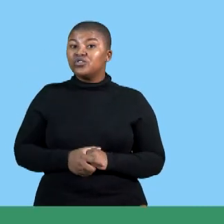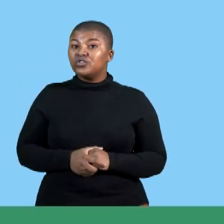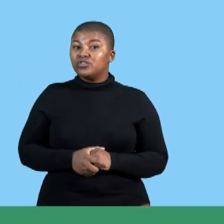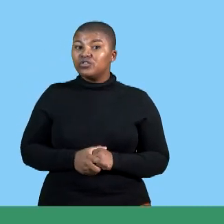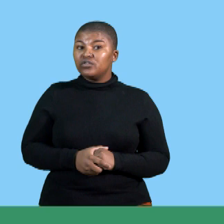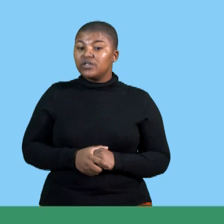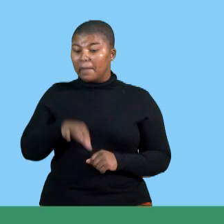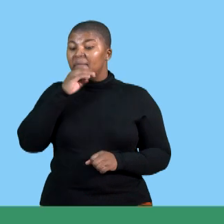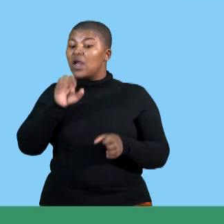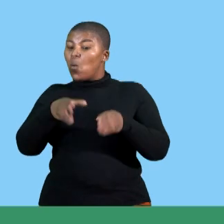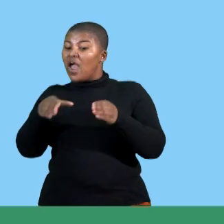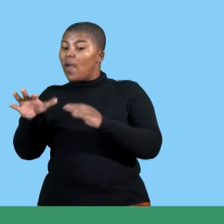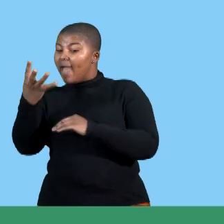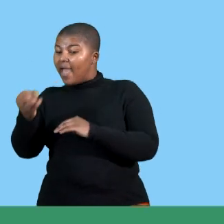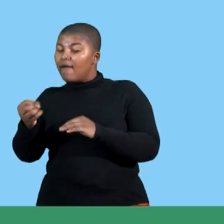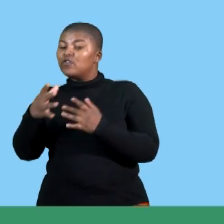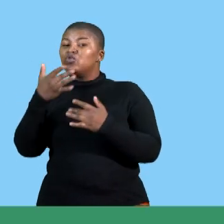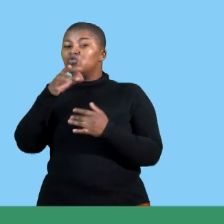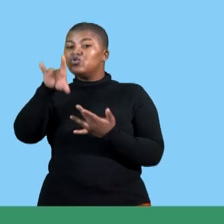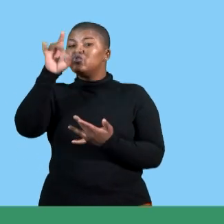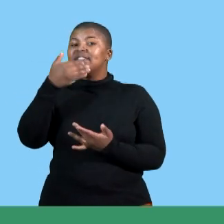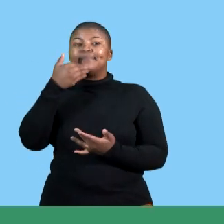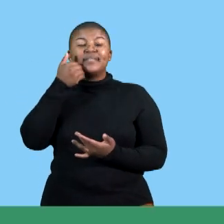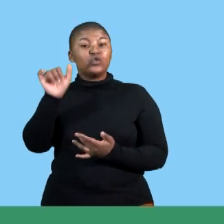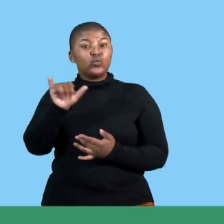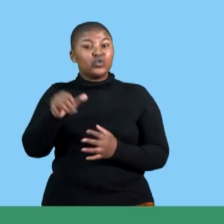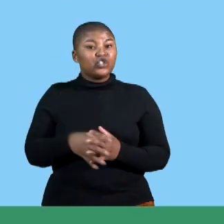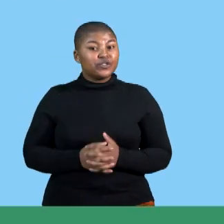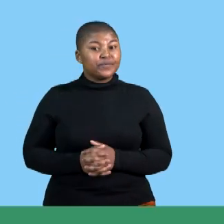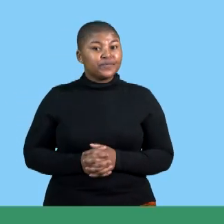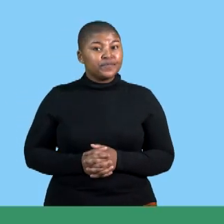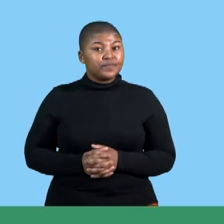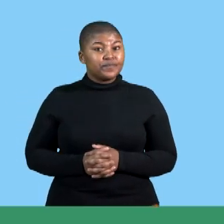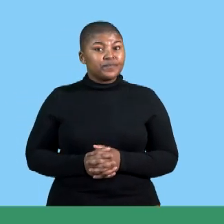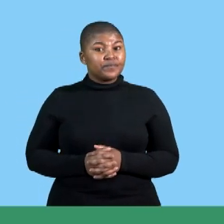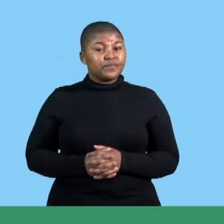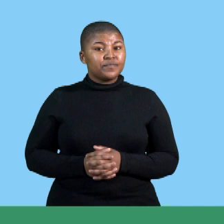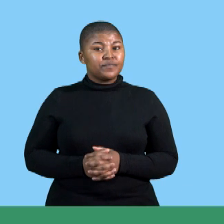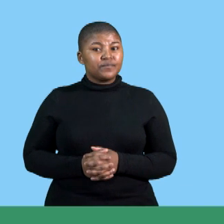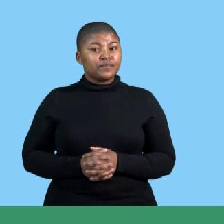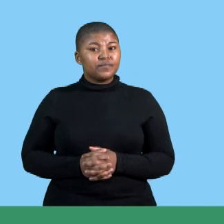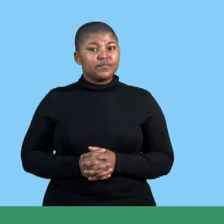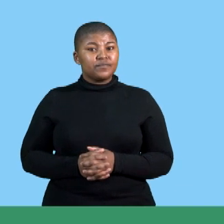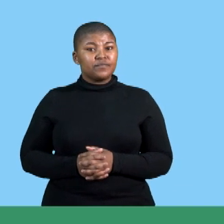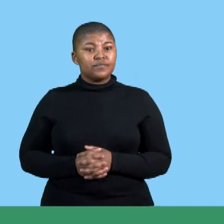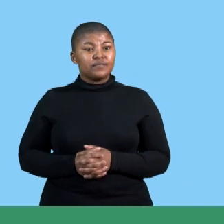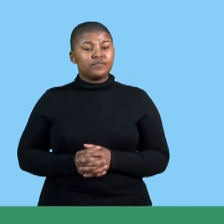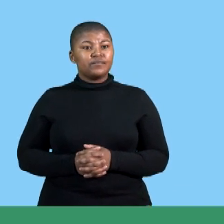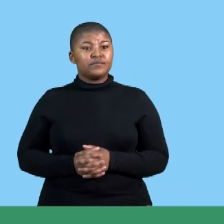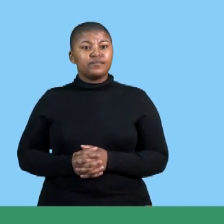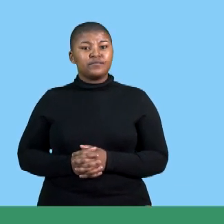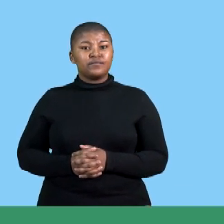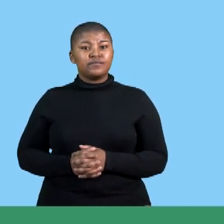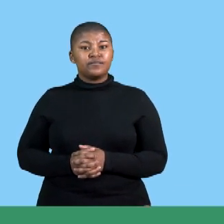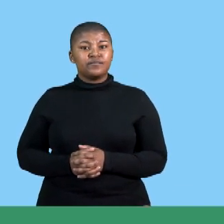what? Alternatives, and then we choose a best. So what happens here? There's a choosing that needs, or choosing that needs to